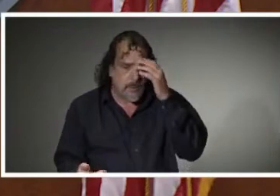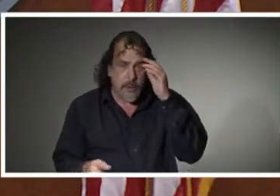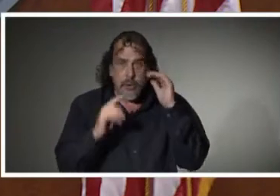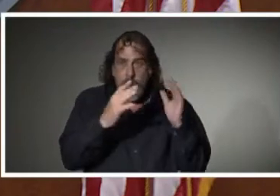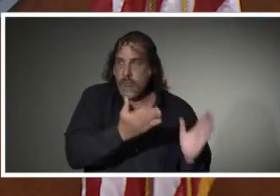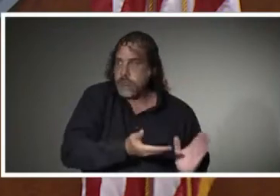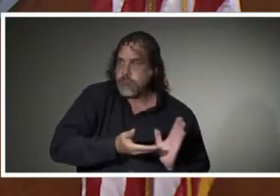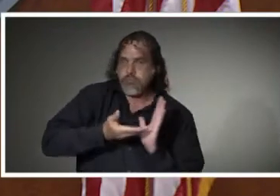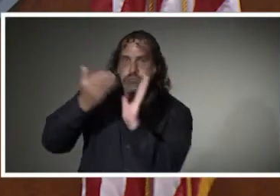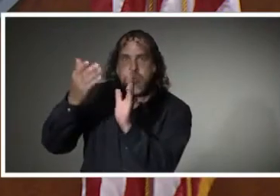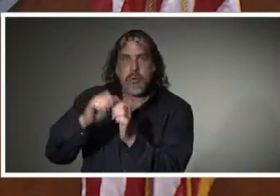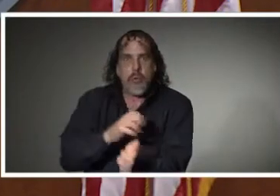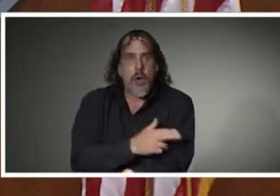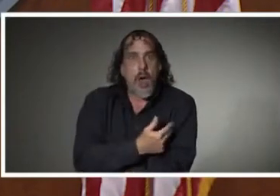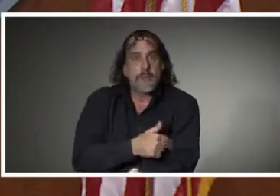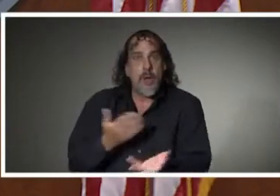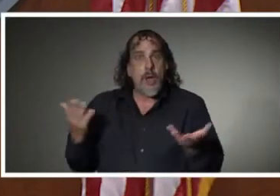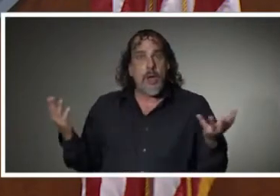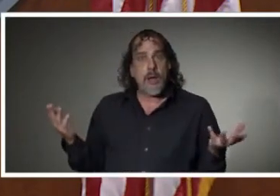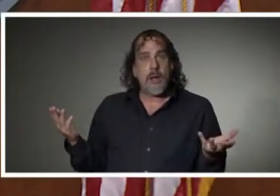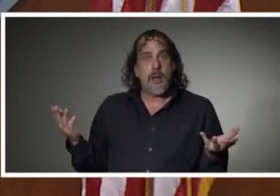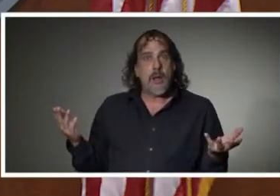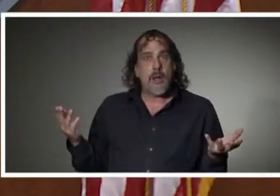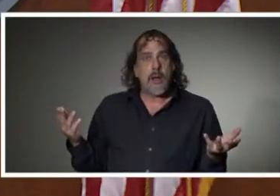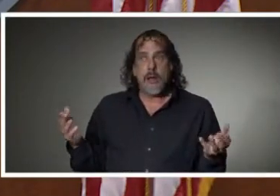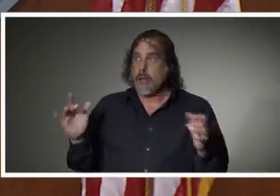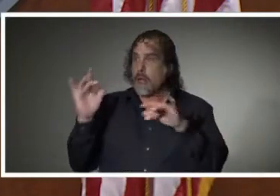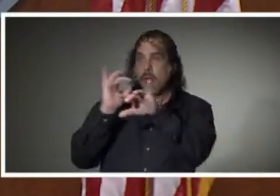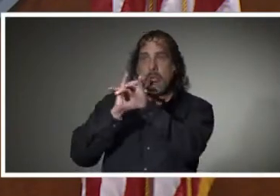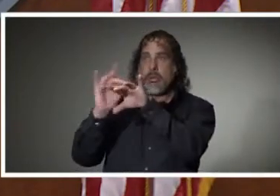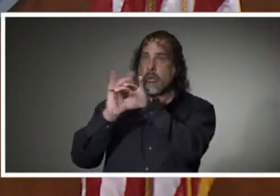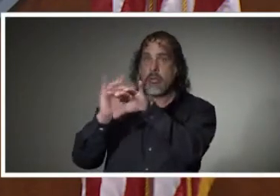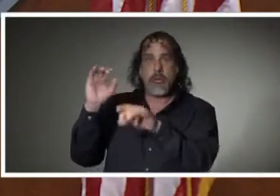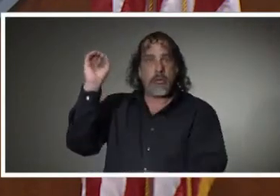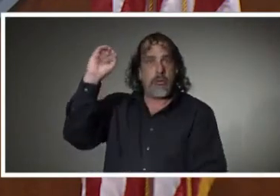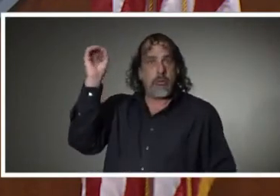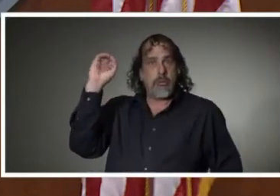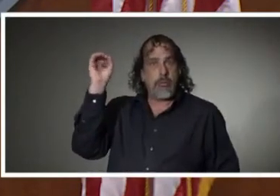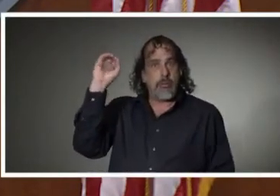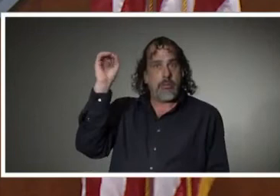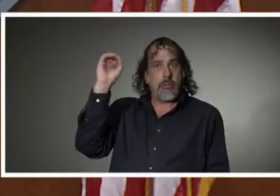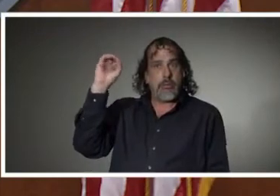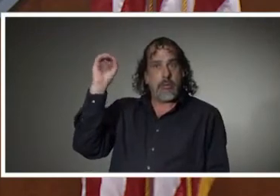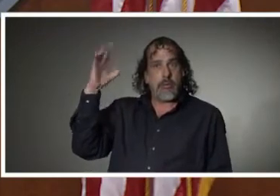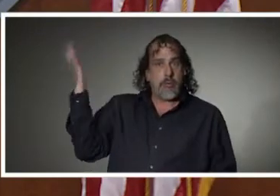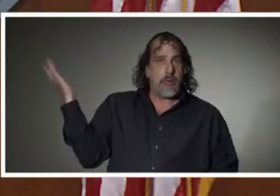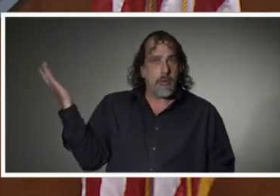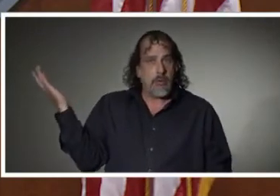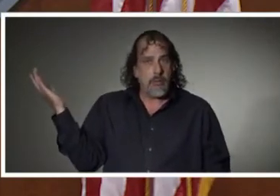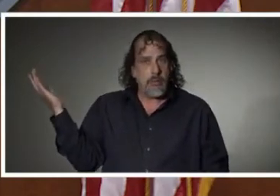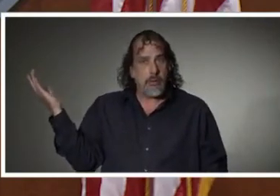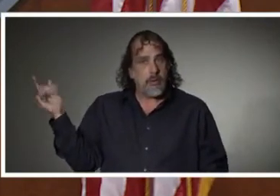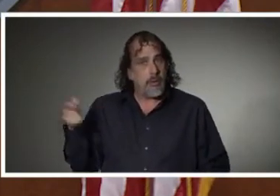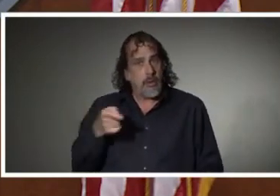to be transferred to a hospital, and there is no room in the inn, so to speak,